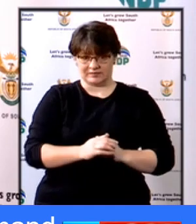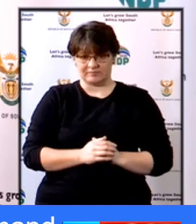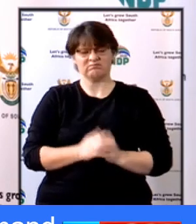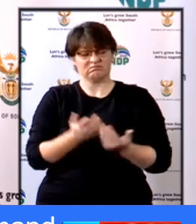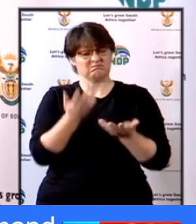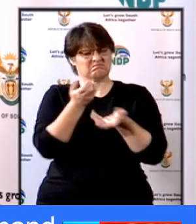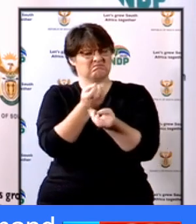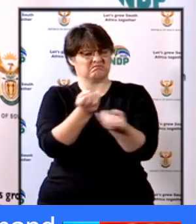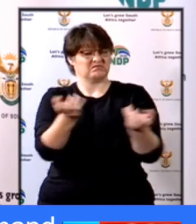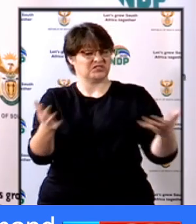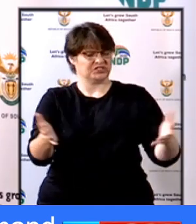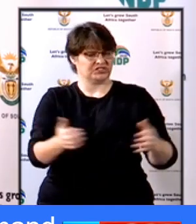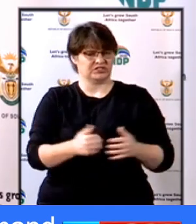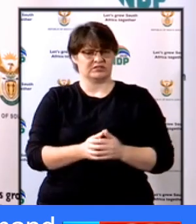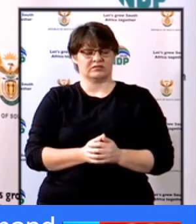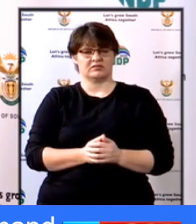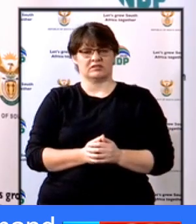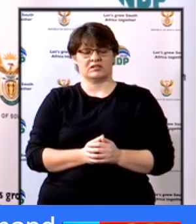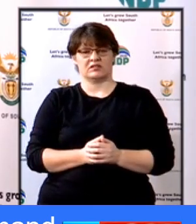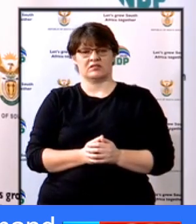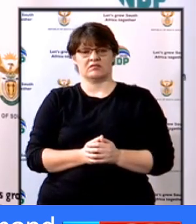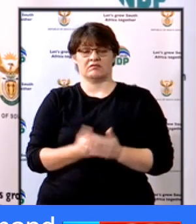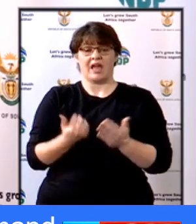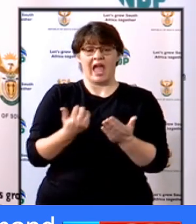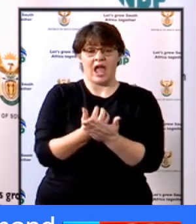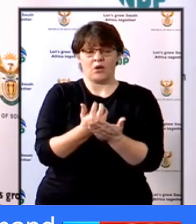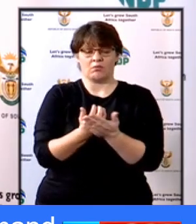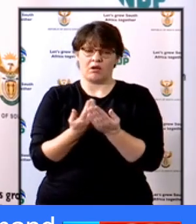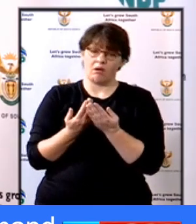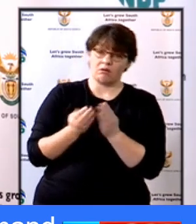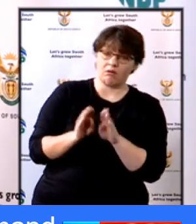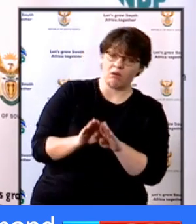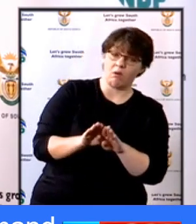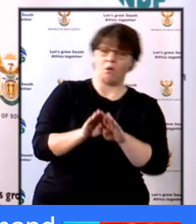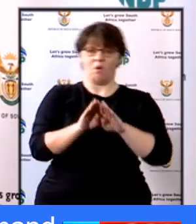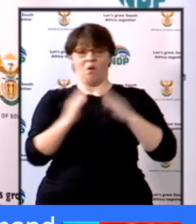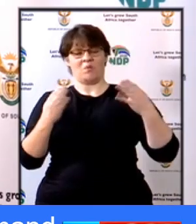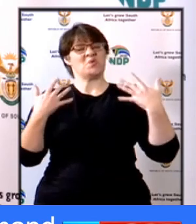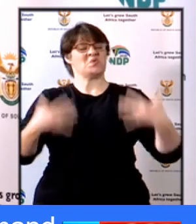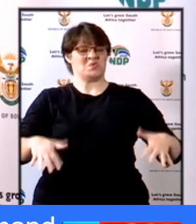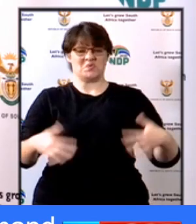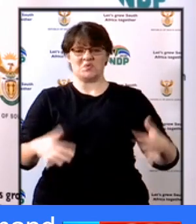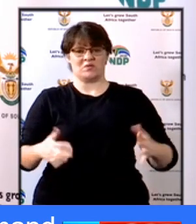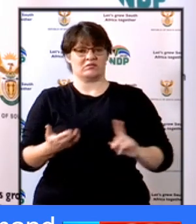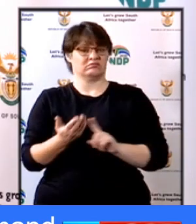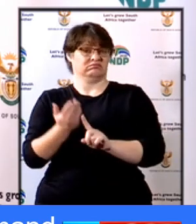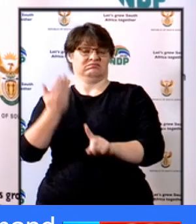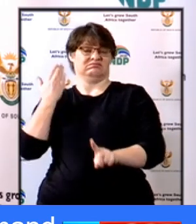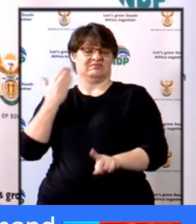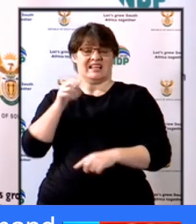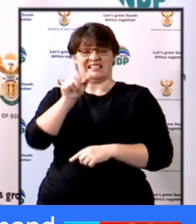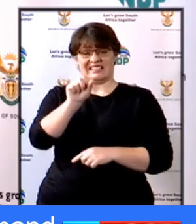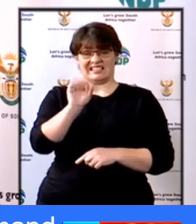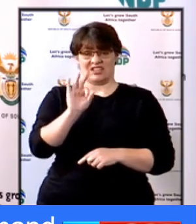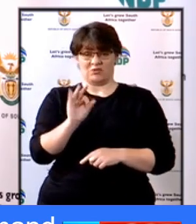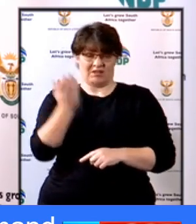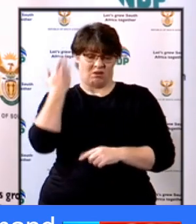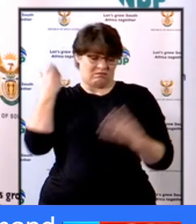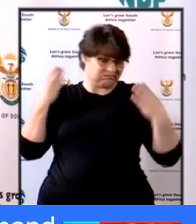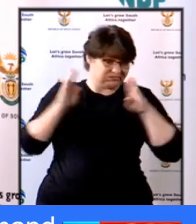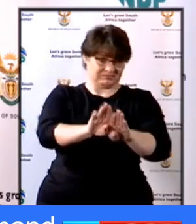This is the most significant reopening of the economy since the lockdown began some 63 days